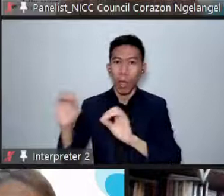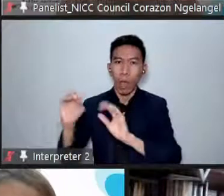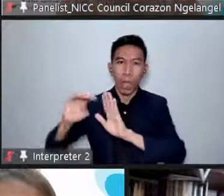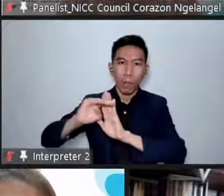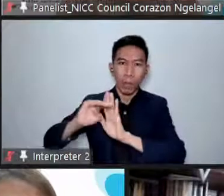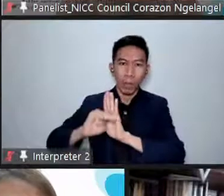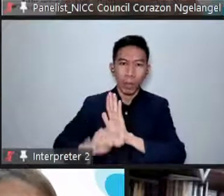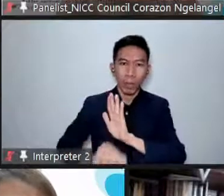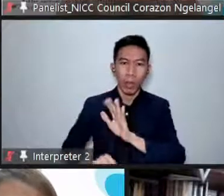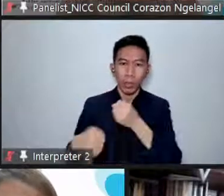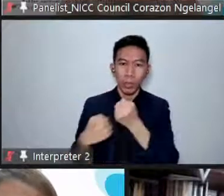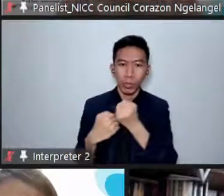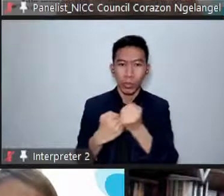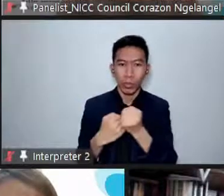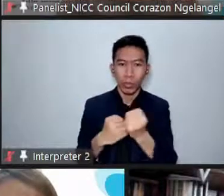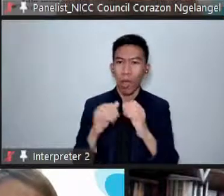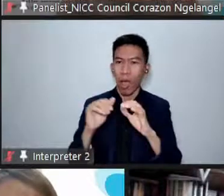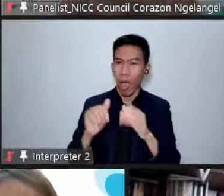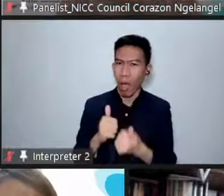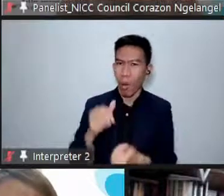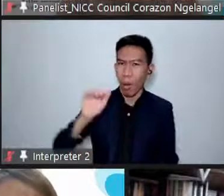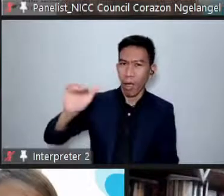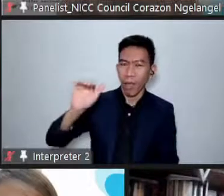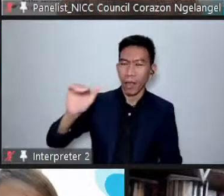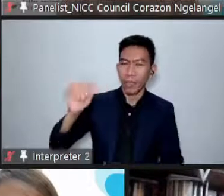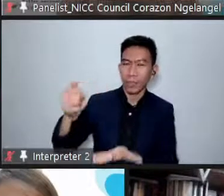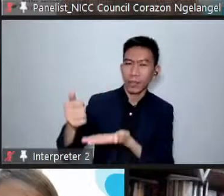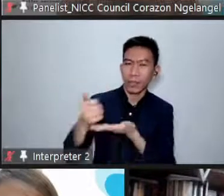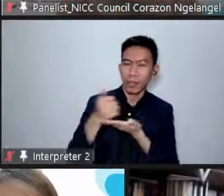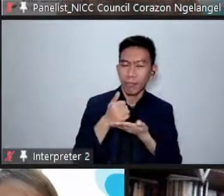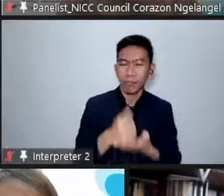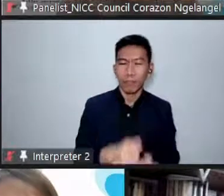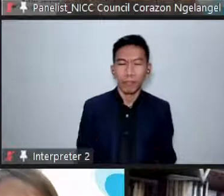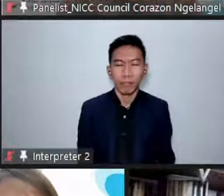or support? So maybe we can ask